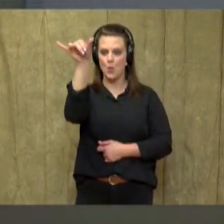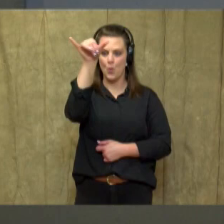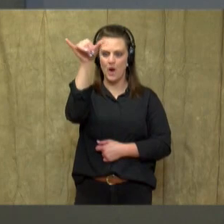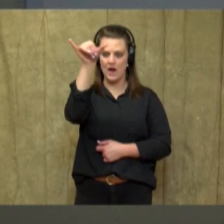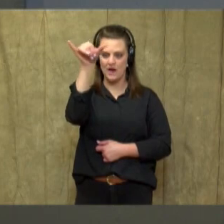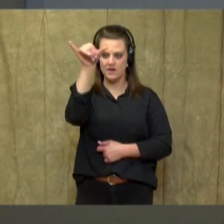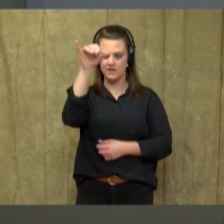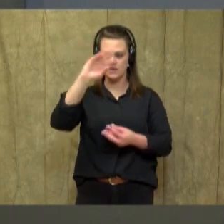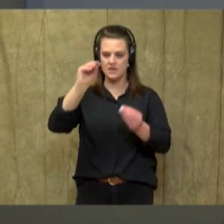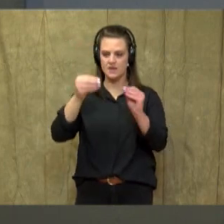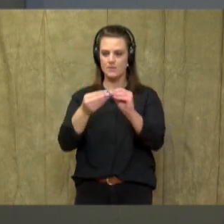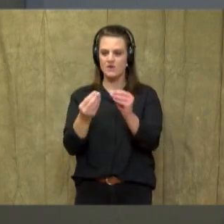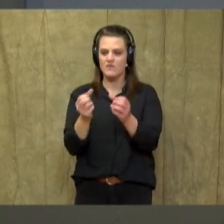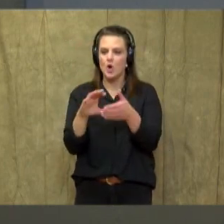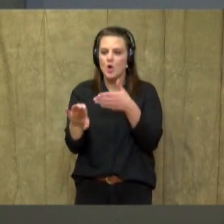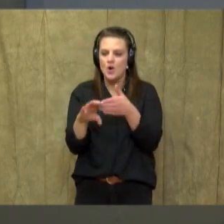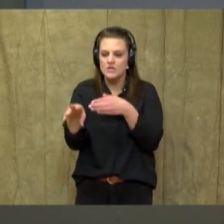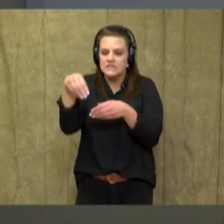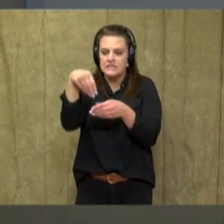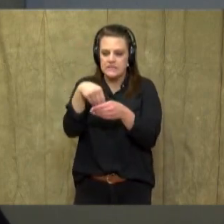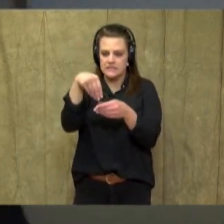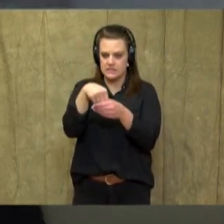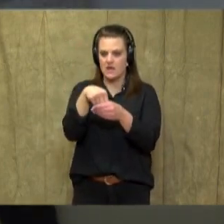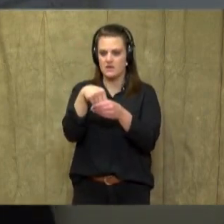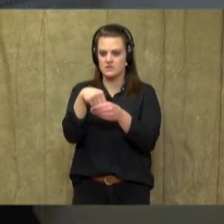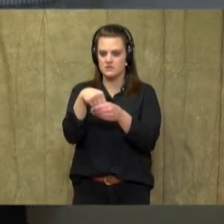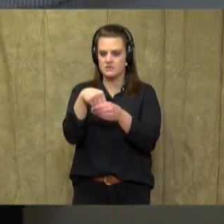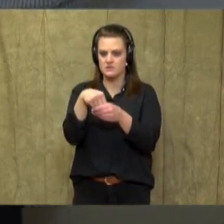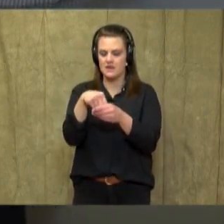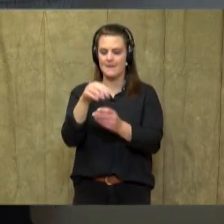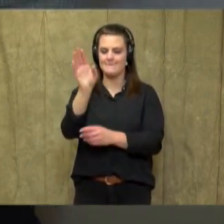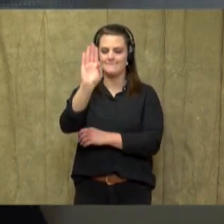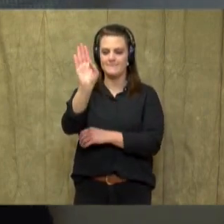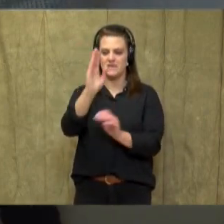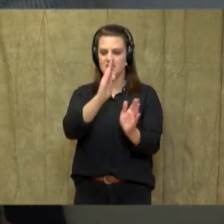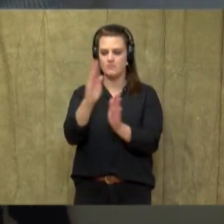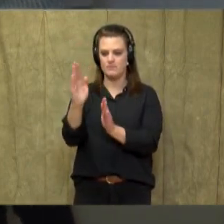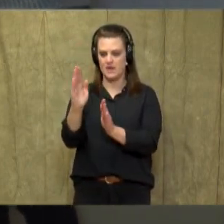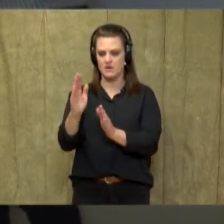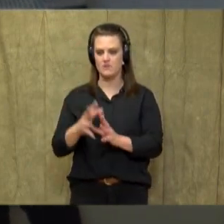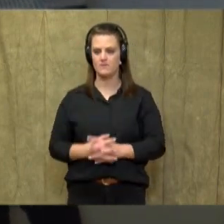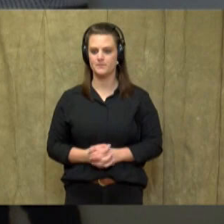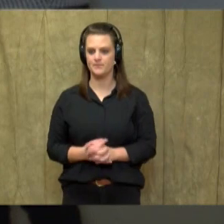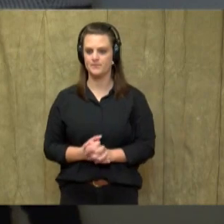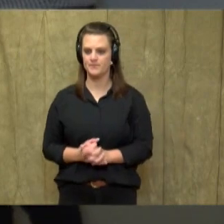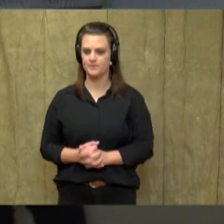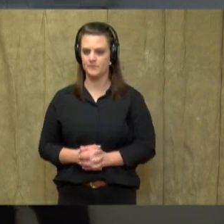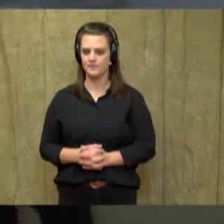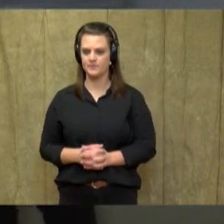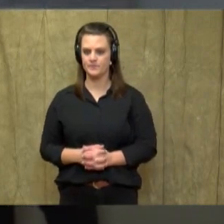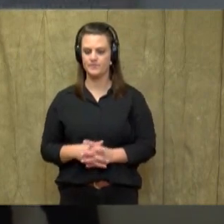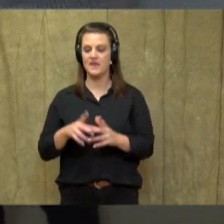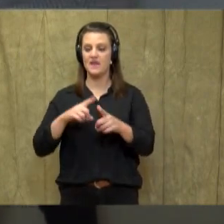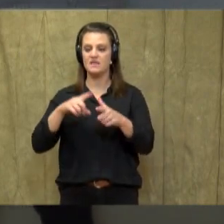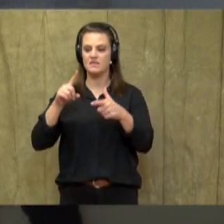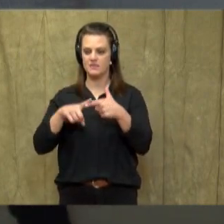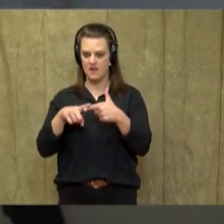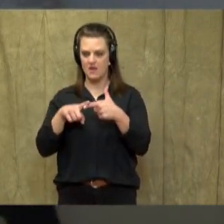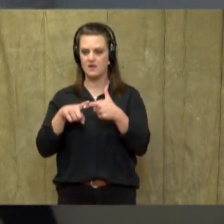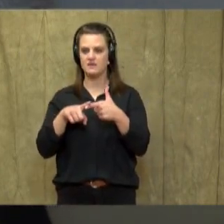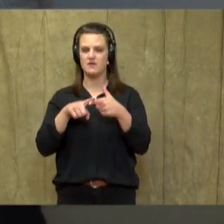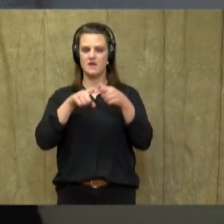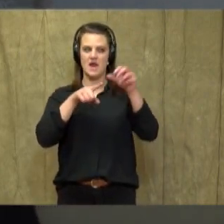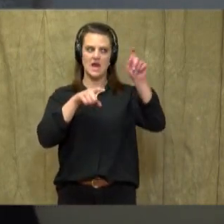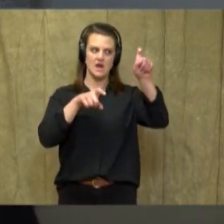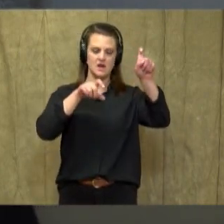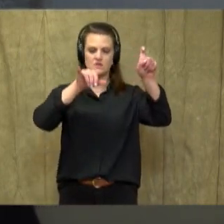Y is the number of cards in the package. This is our B pattern. And then we'll put